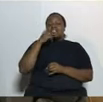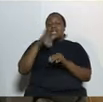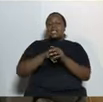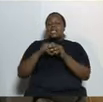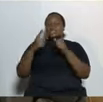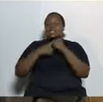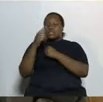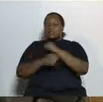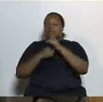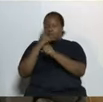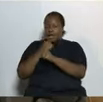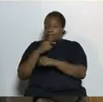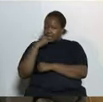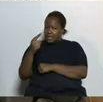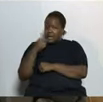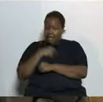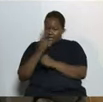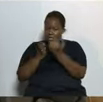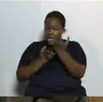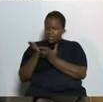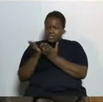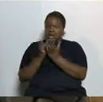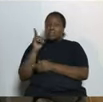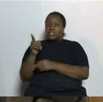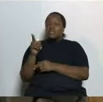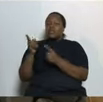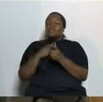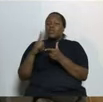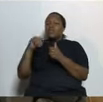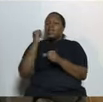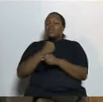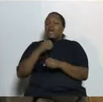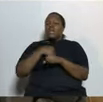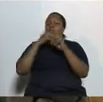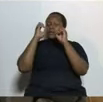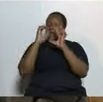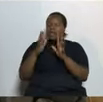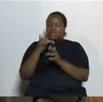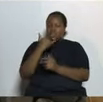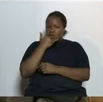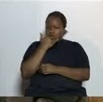86 years have I served him, and he has done me nothing